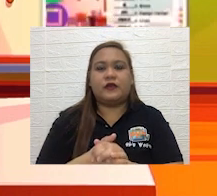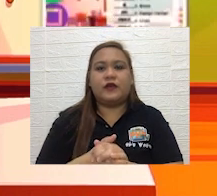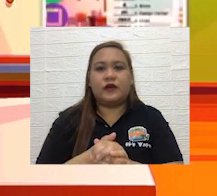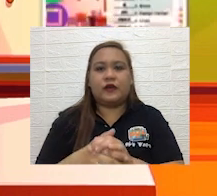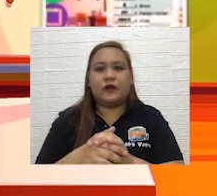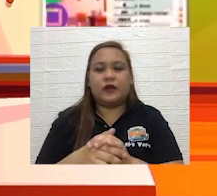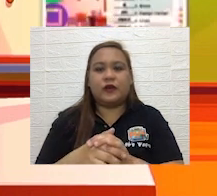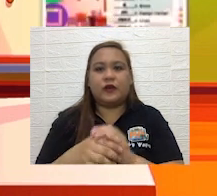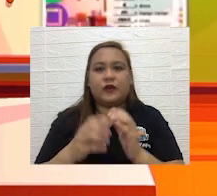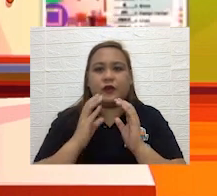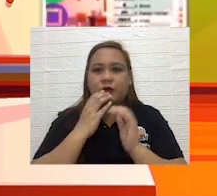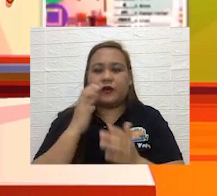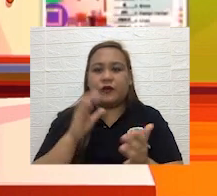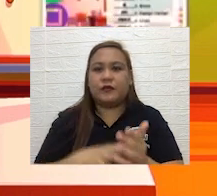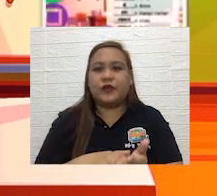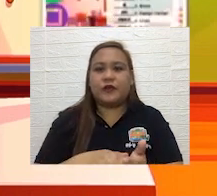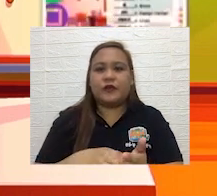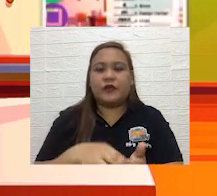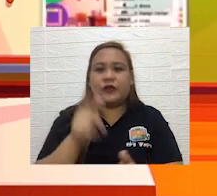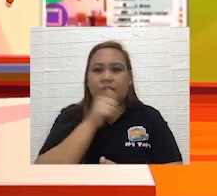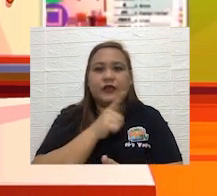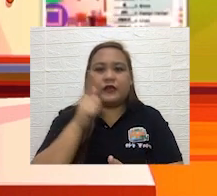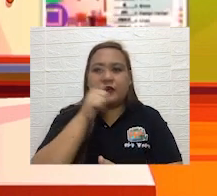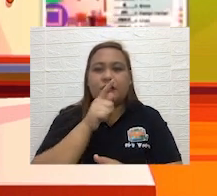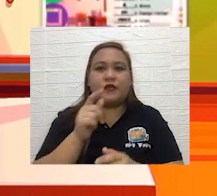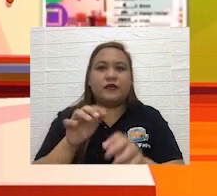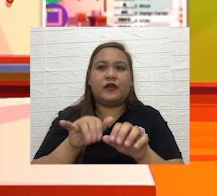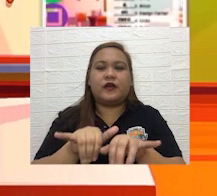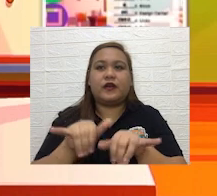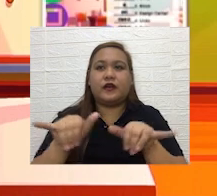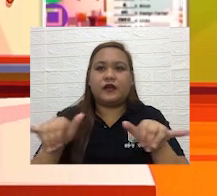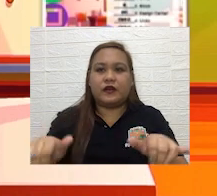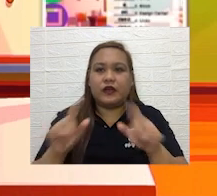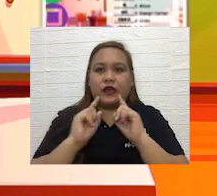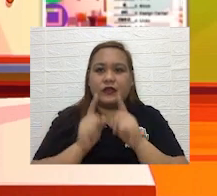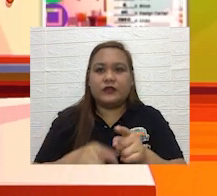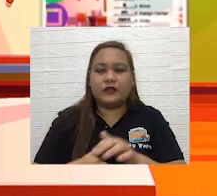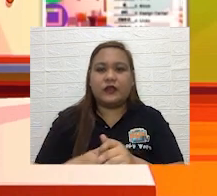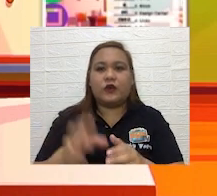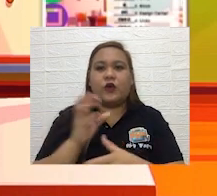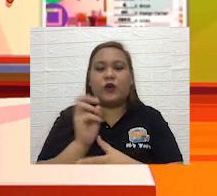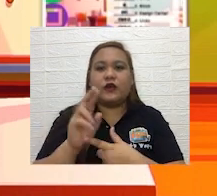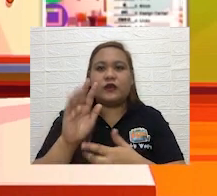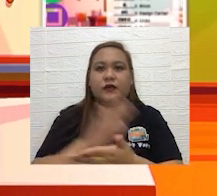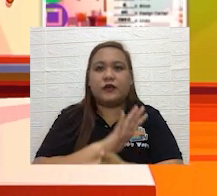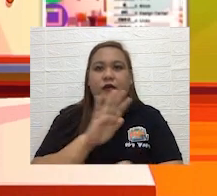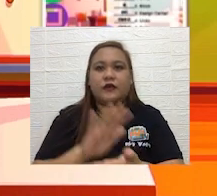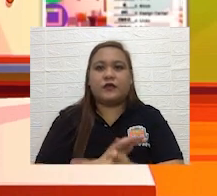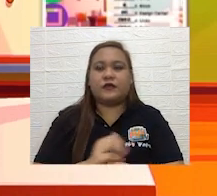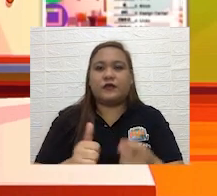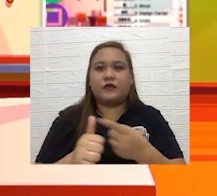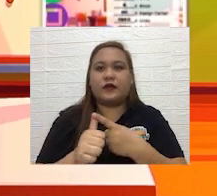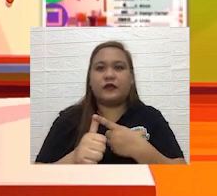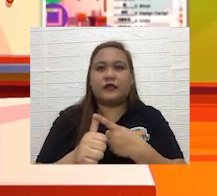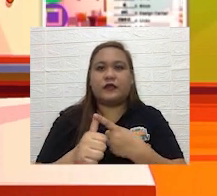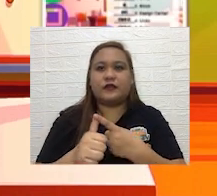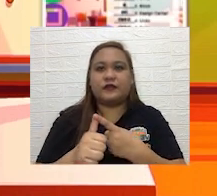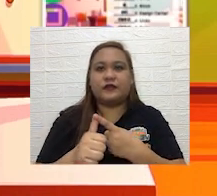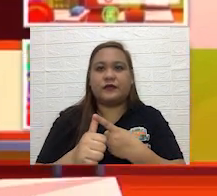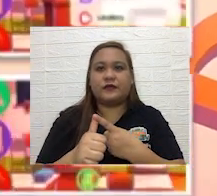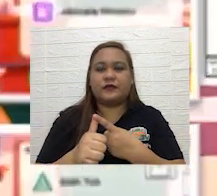comment section or write them on a piece of paper. Are you ready, Fernandino teens? First